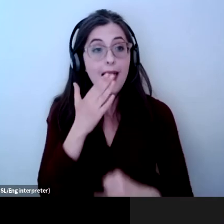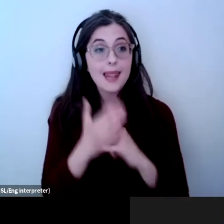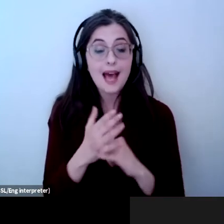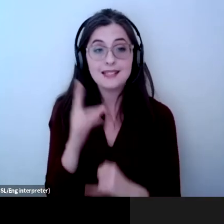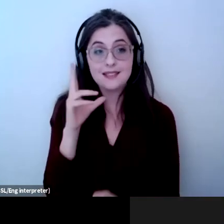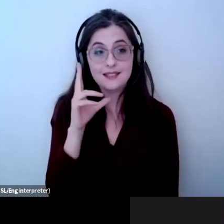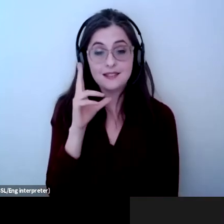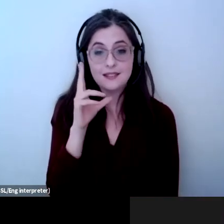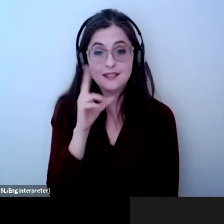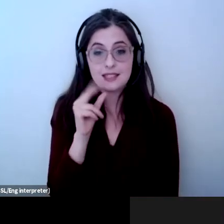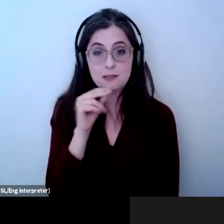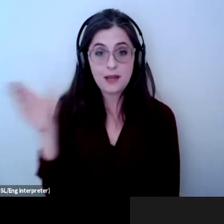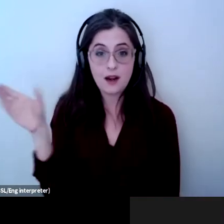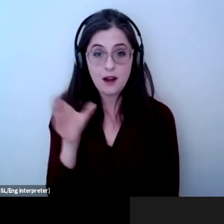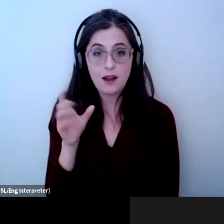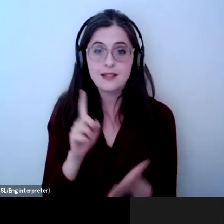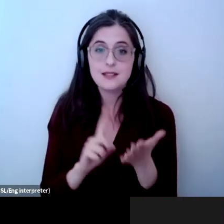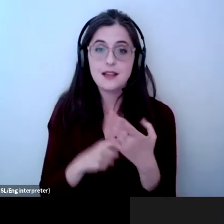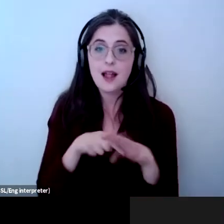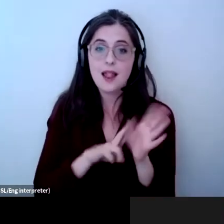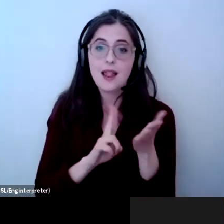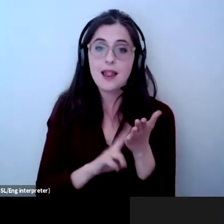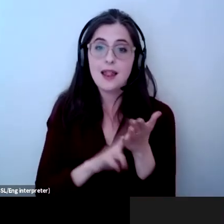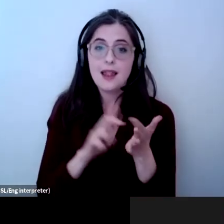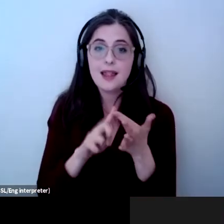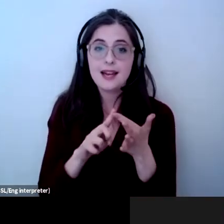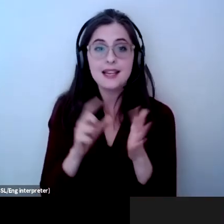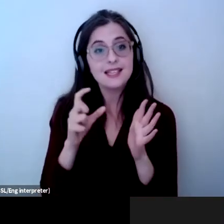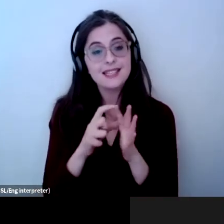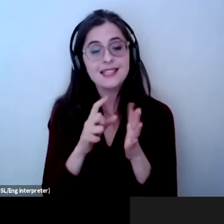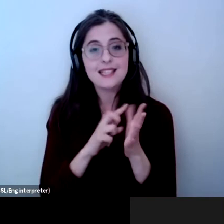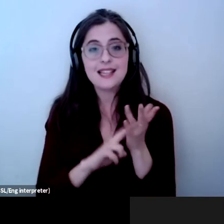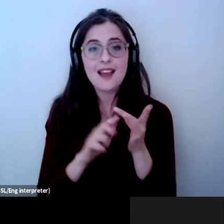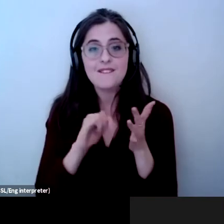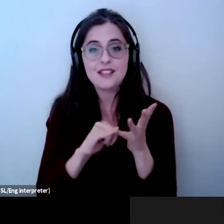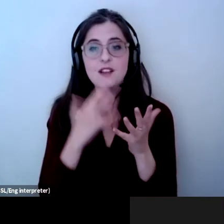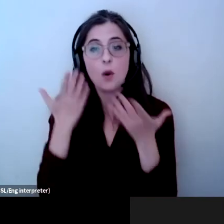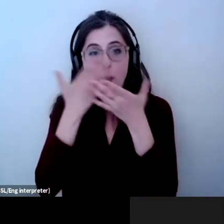afternoon is Lynn Davis from the Open Food Network. Lynn.